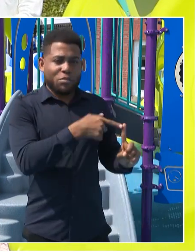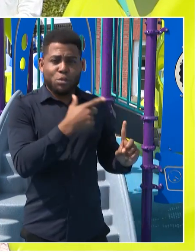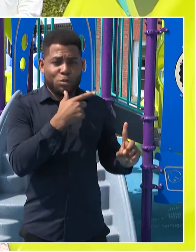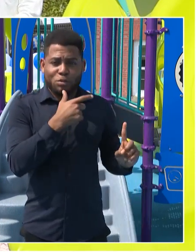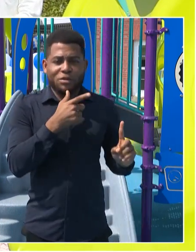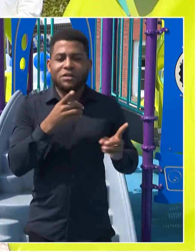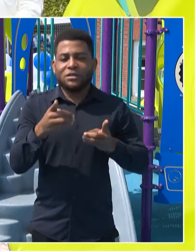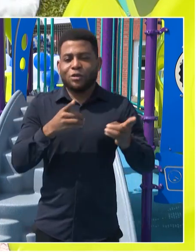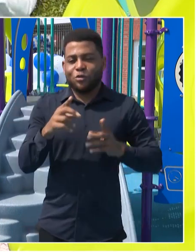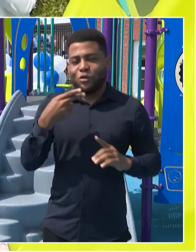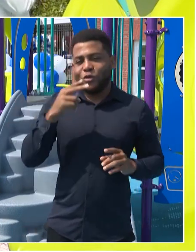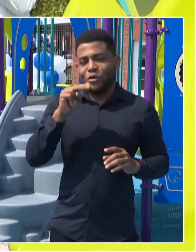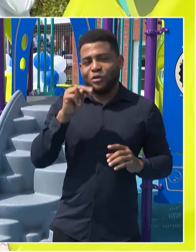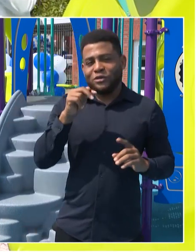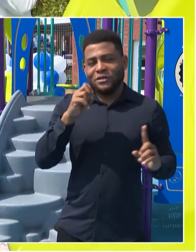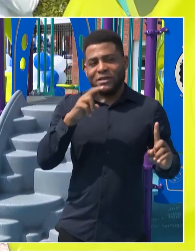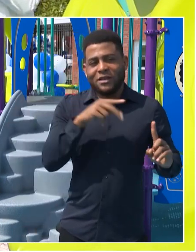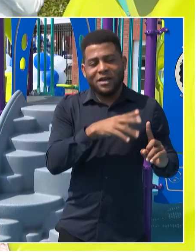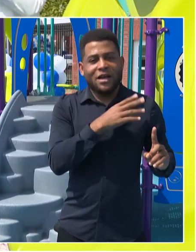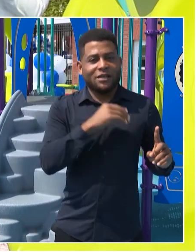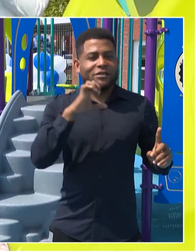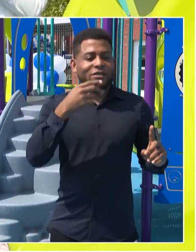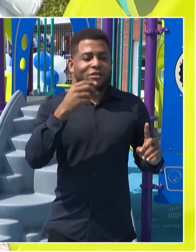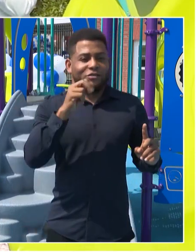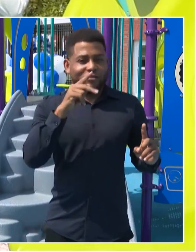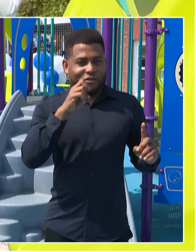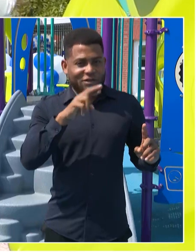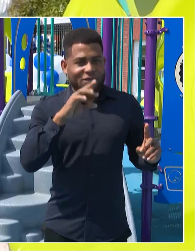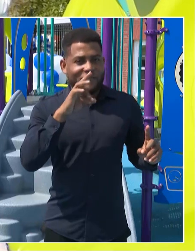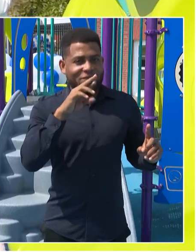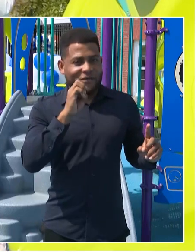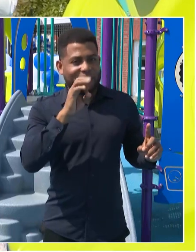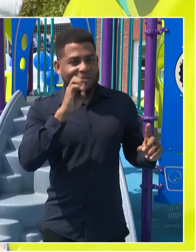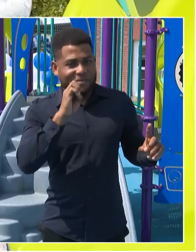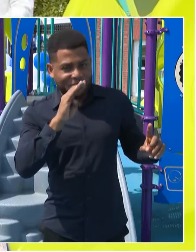ribbon. Thank you. Thank you.